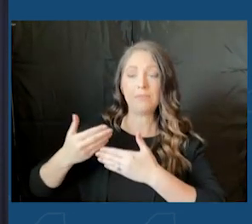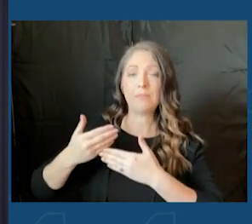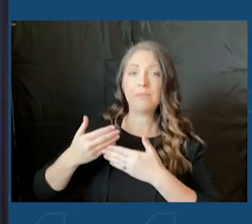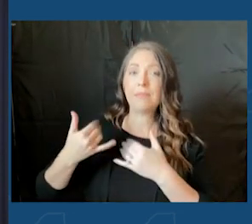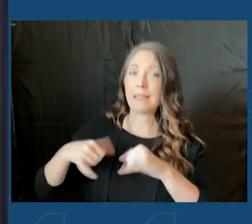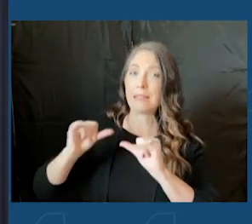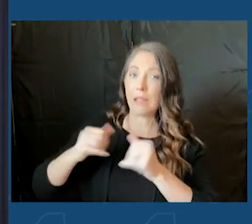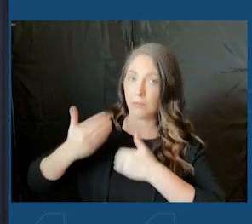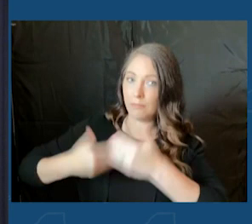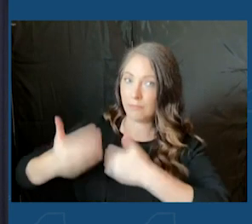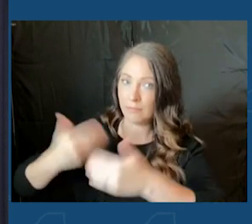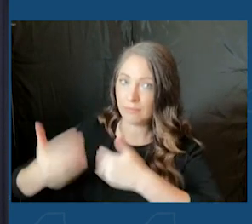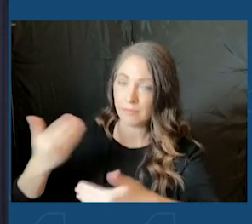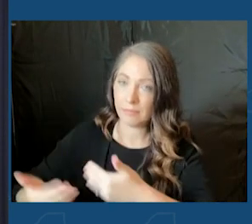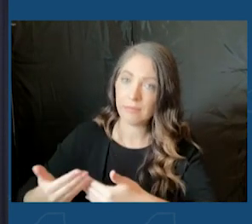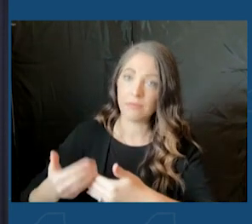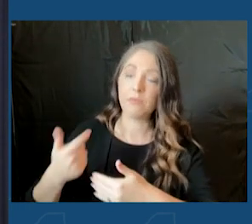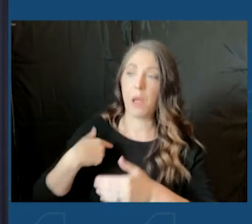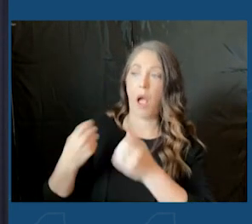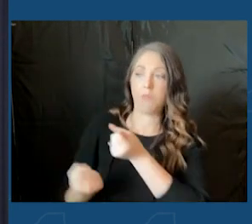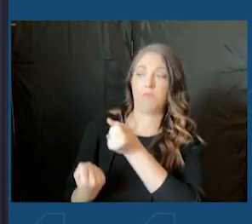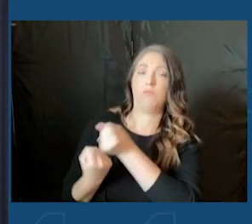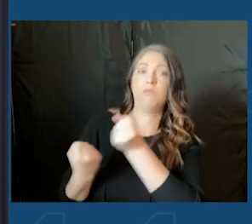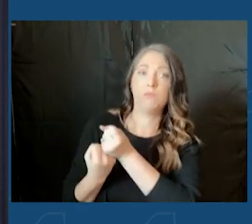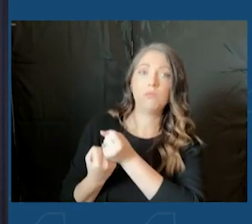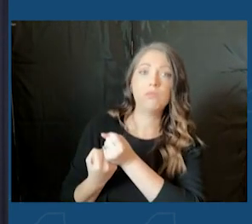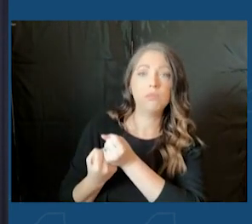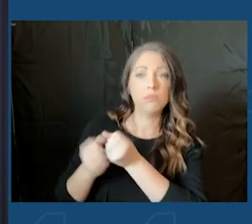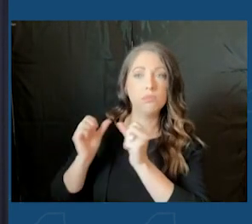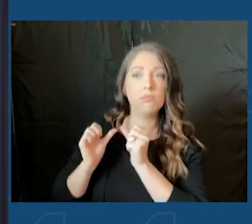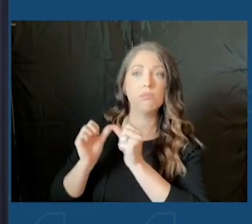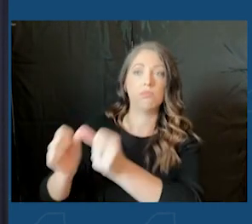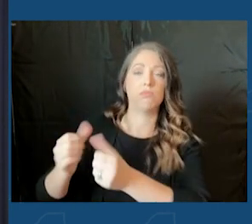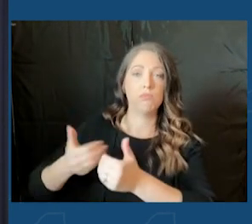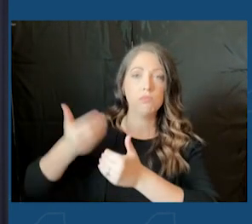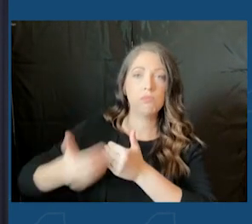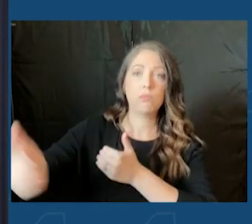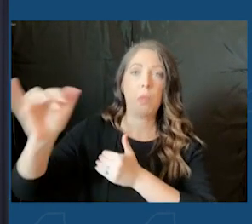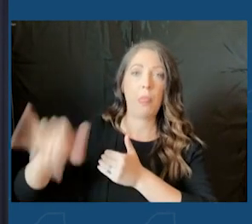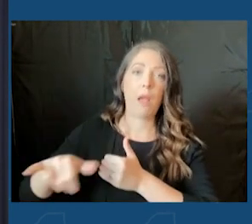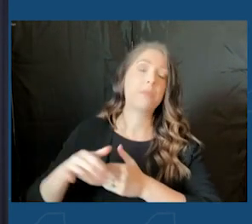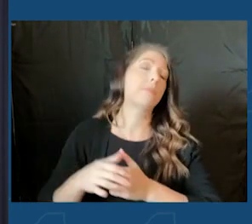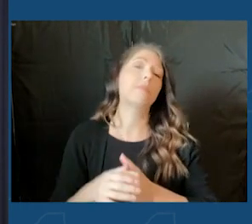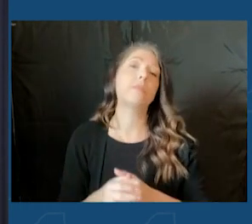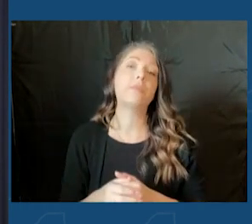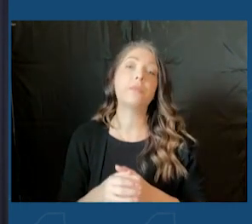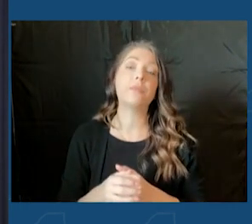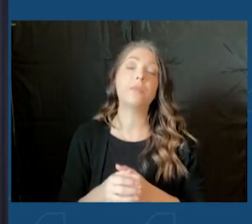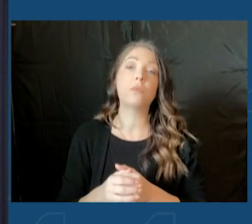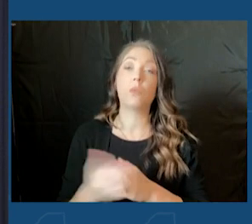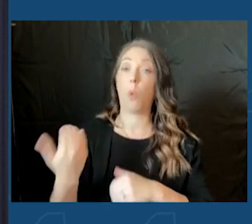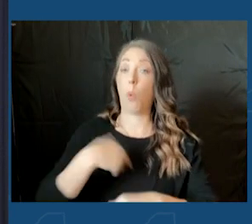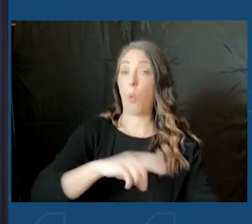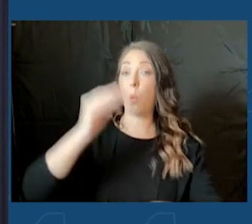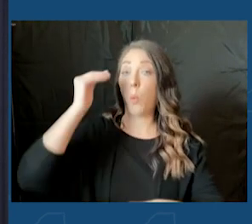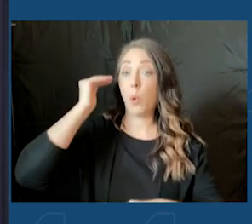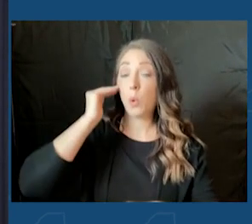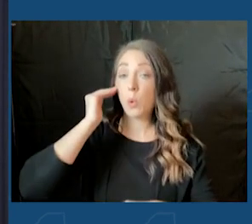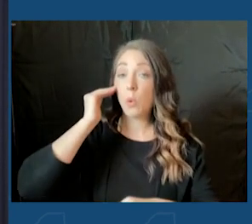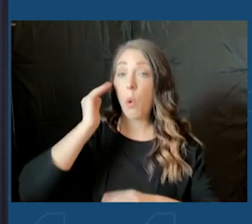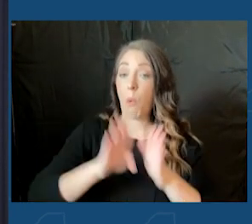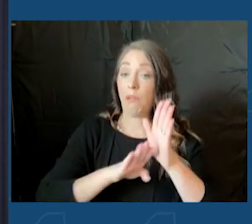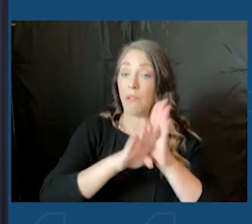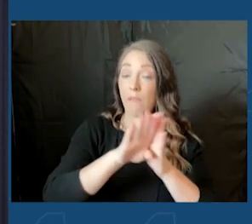with her looking to move forward with that as we go forward next couple of years. We know that development has been